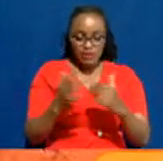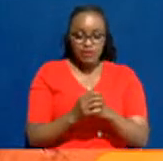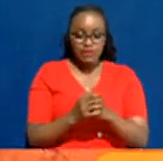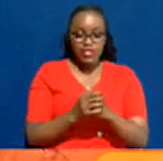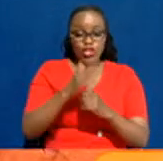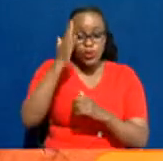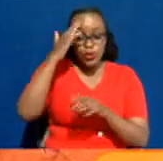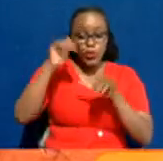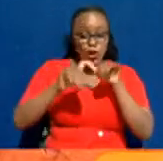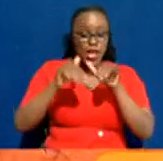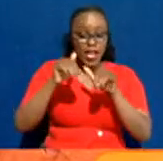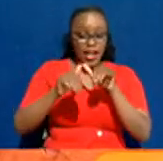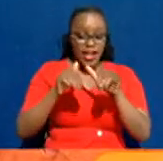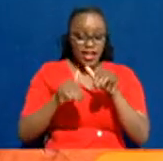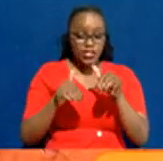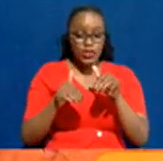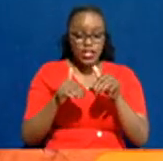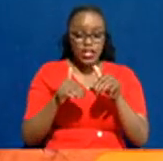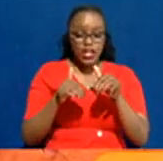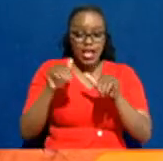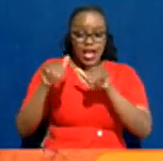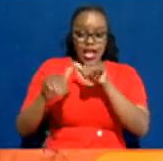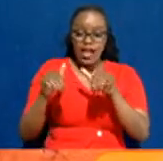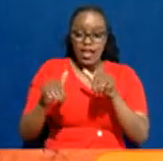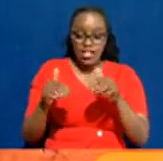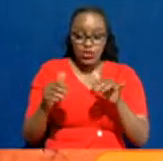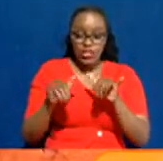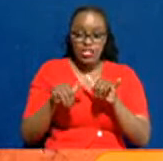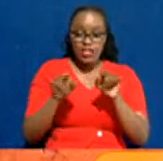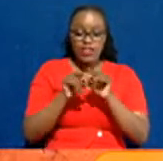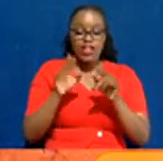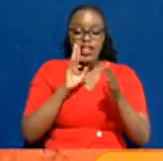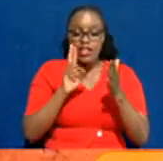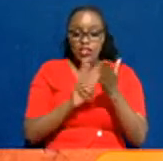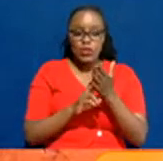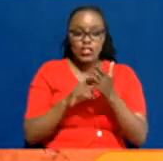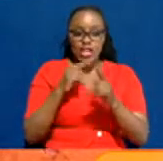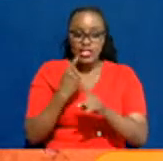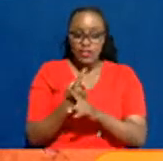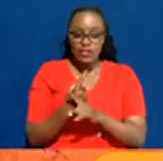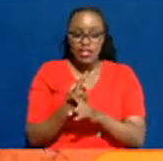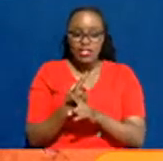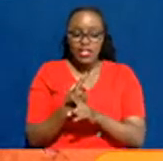know, elections are conducted and results are declared.